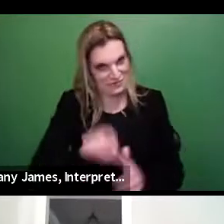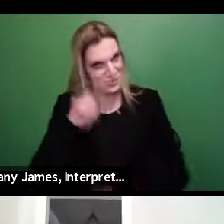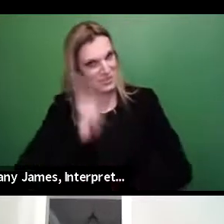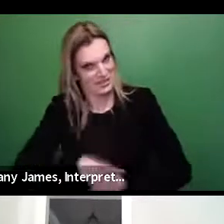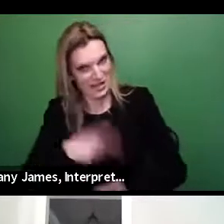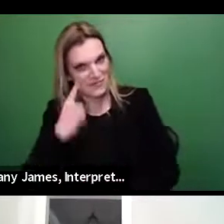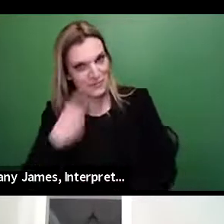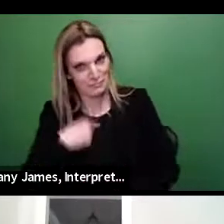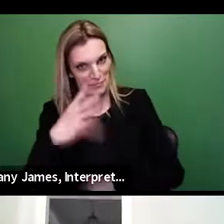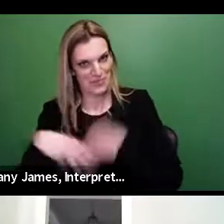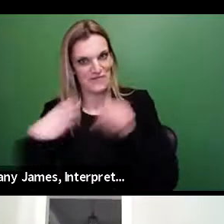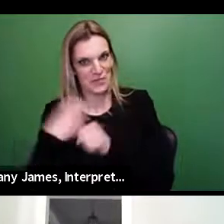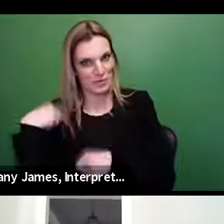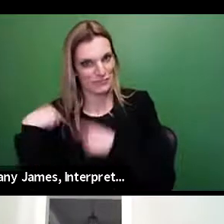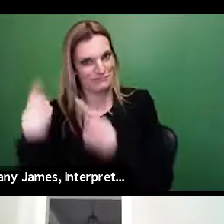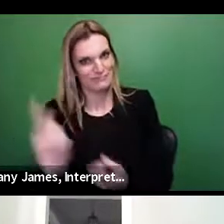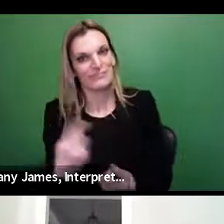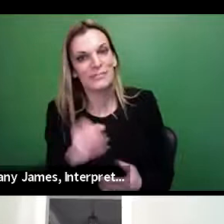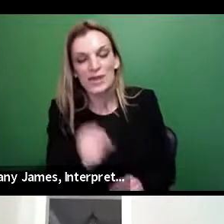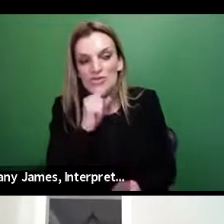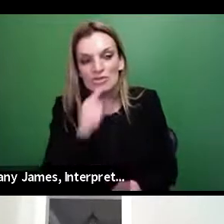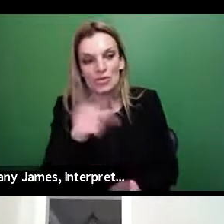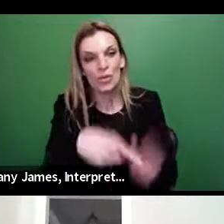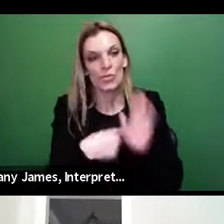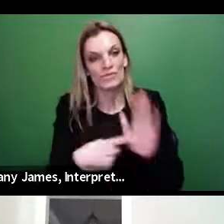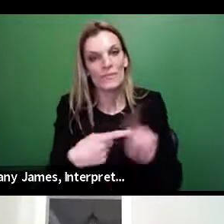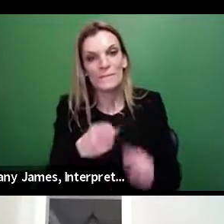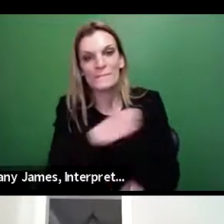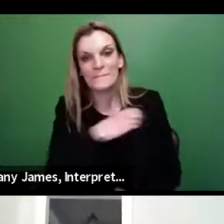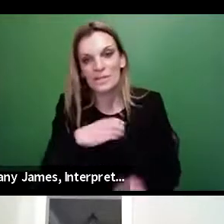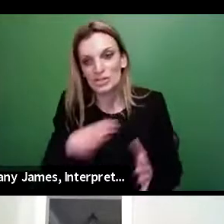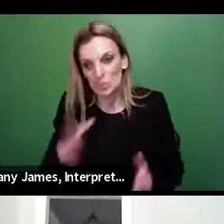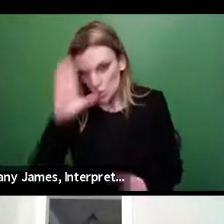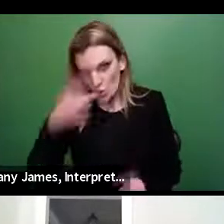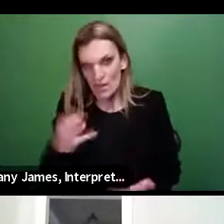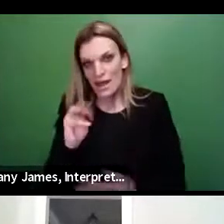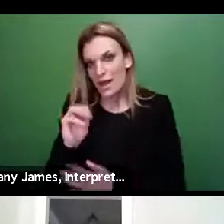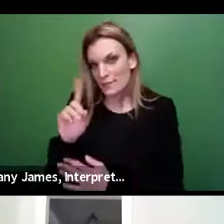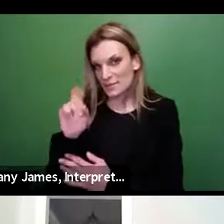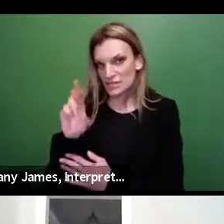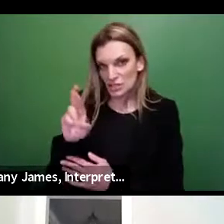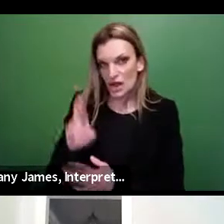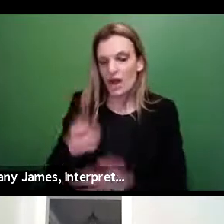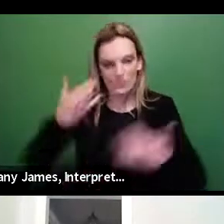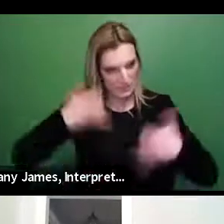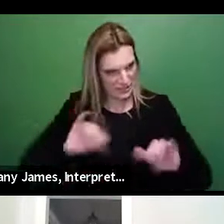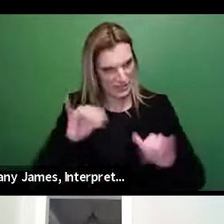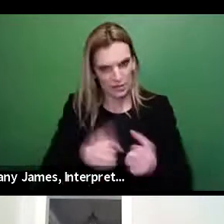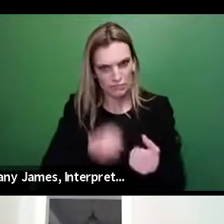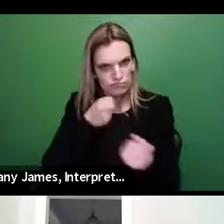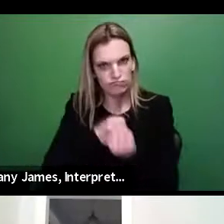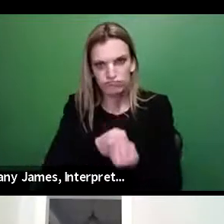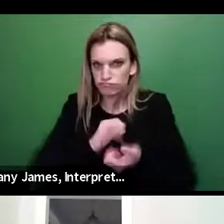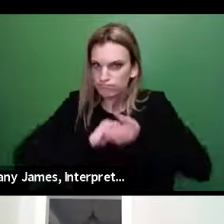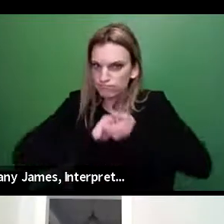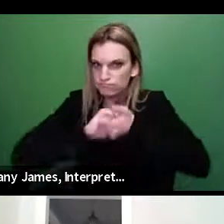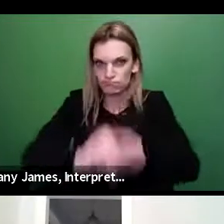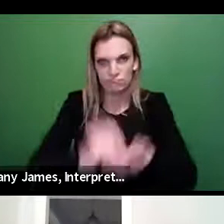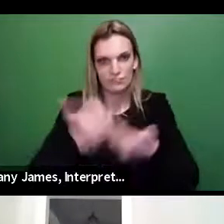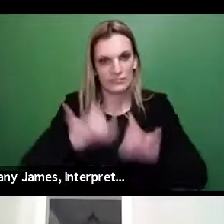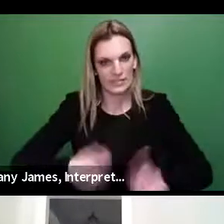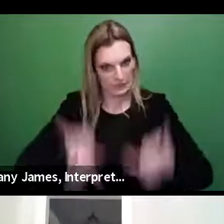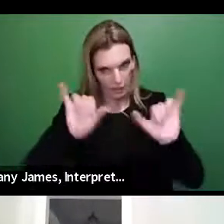the representatives from the commissions know that the Department of Civil Rights is still here to be a partner with them, because if there are